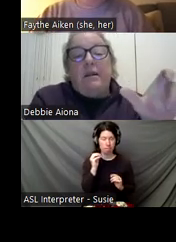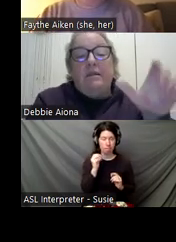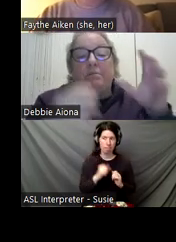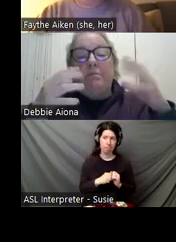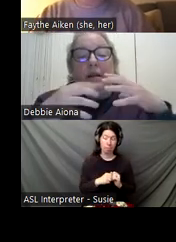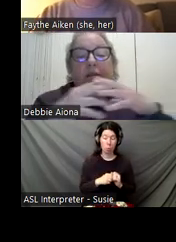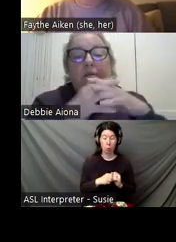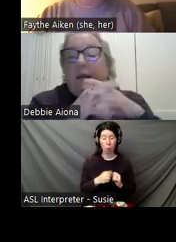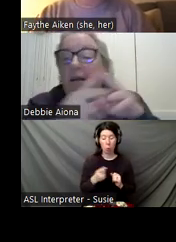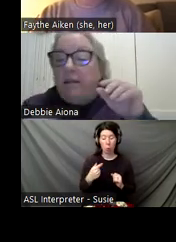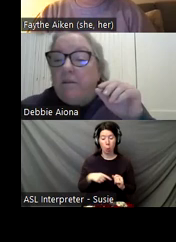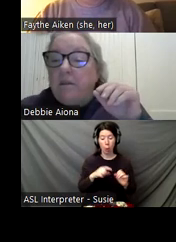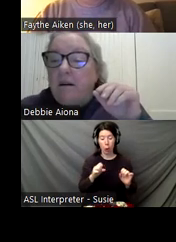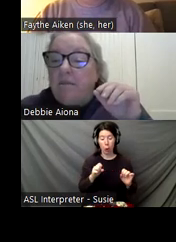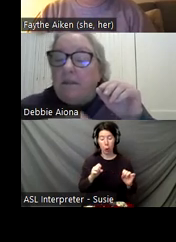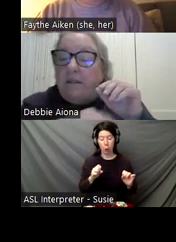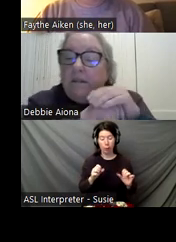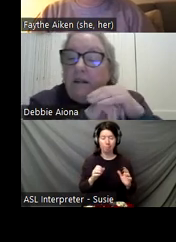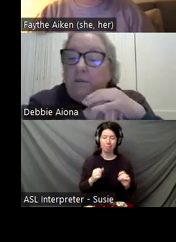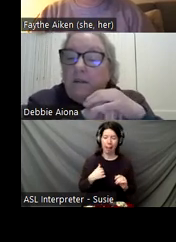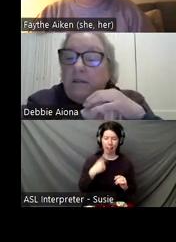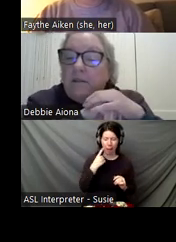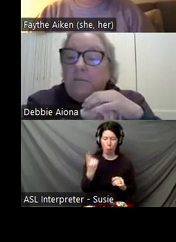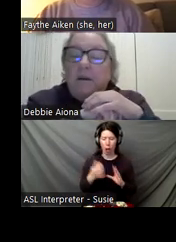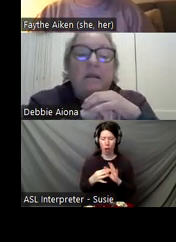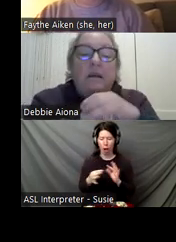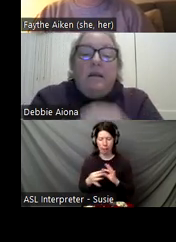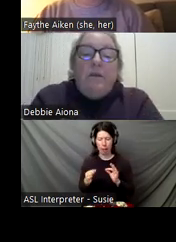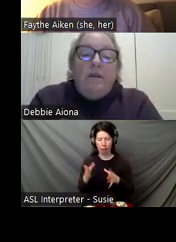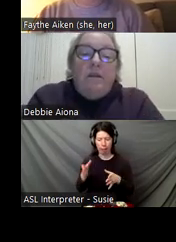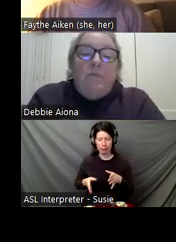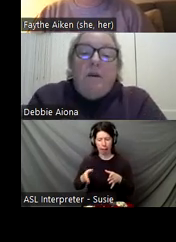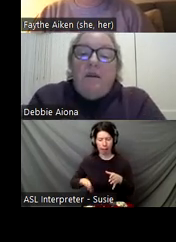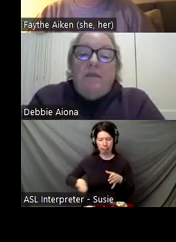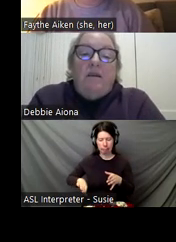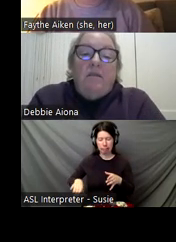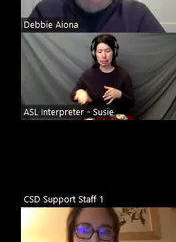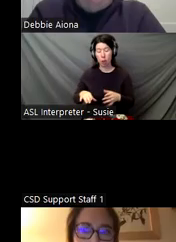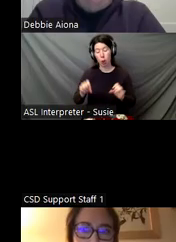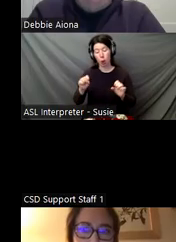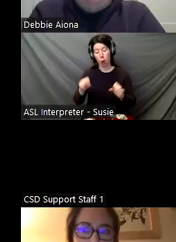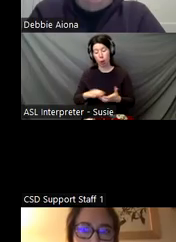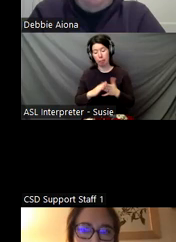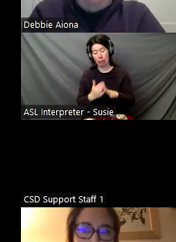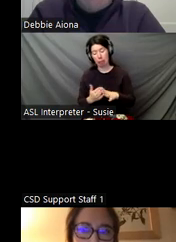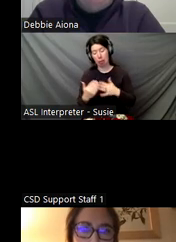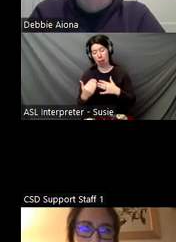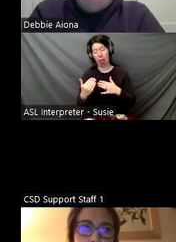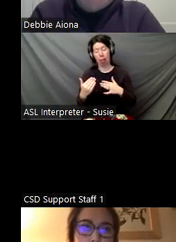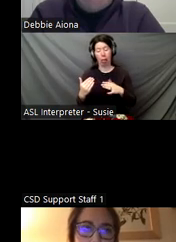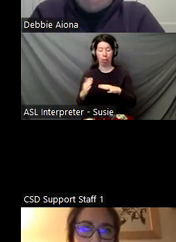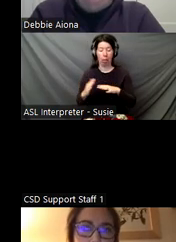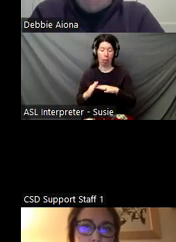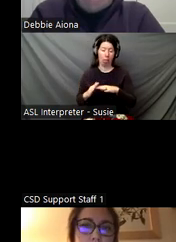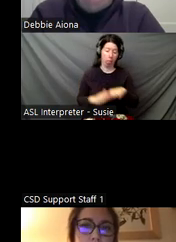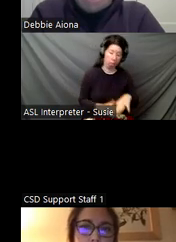we could end up getting real, and I think there was a comment in the side about this, about we could get bogged down if we just let any board